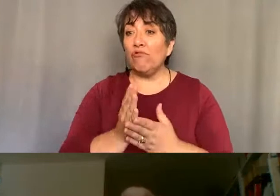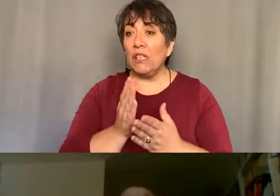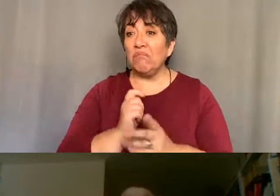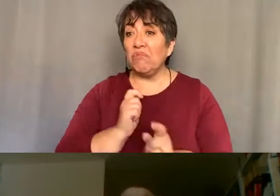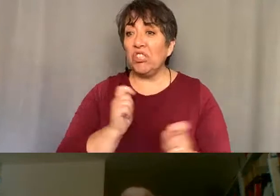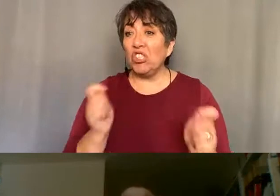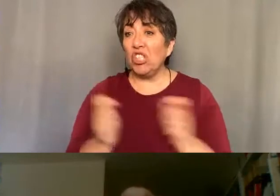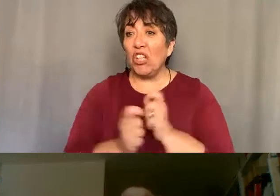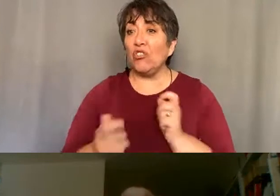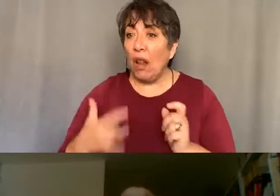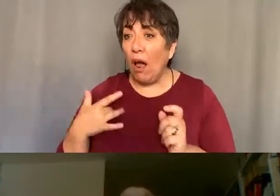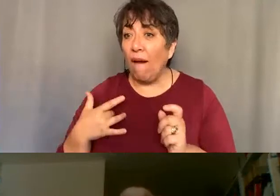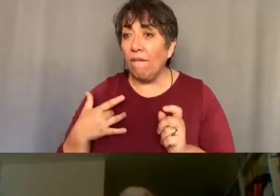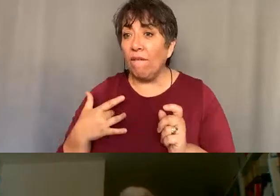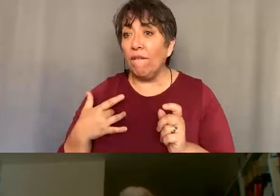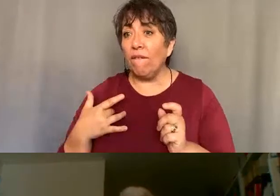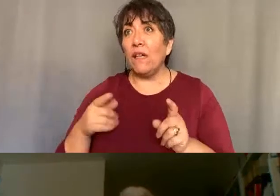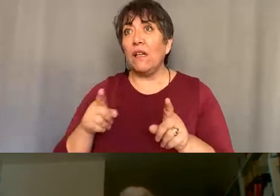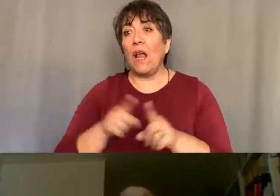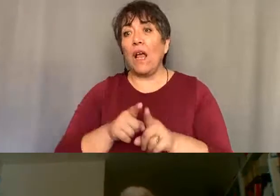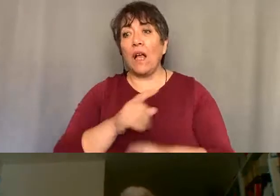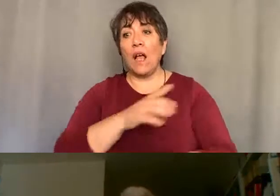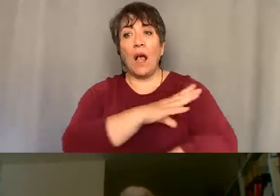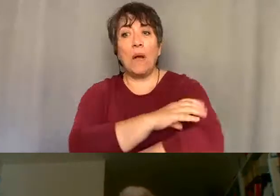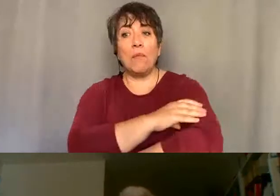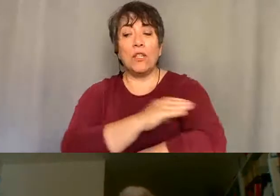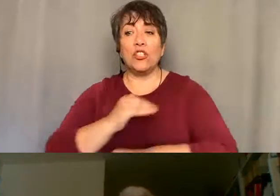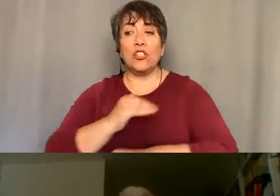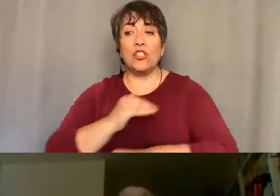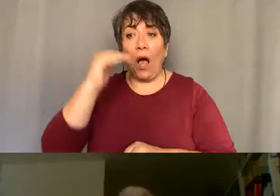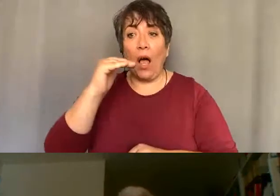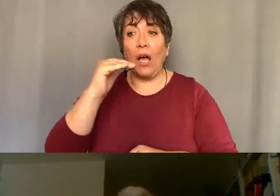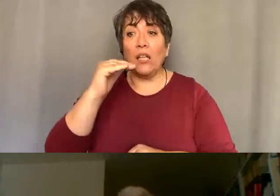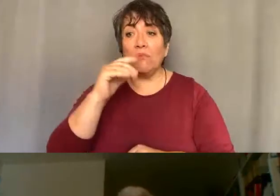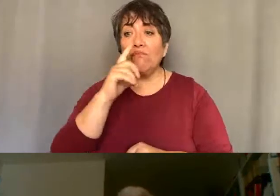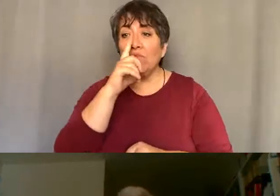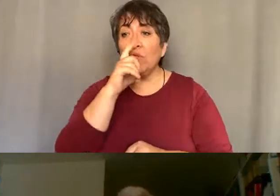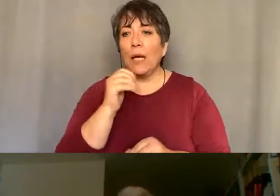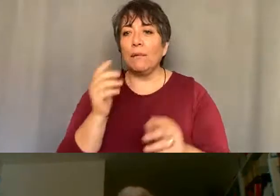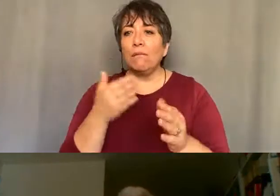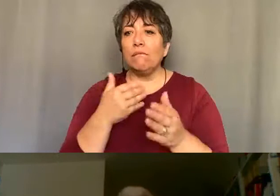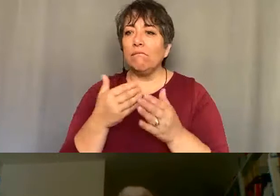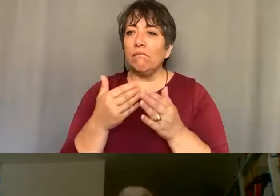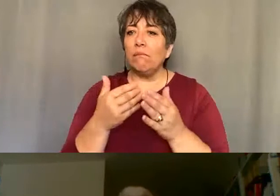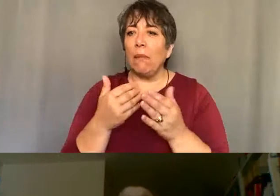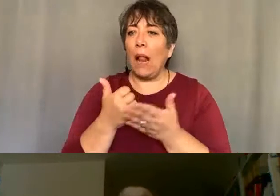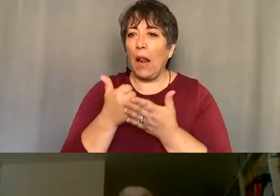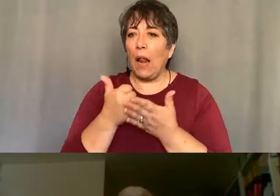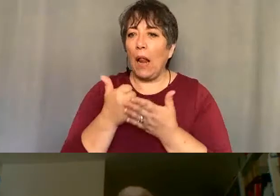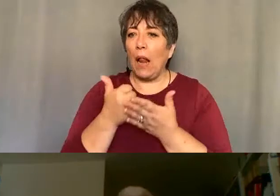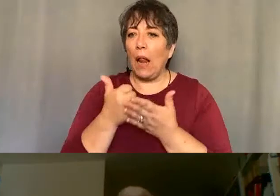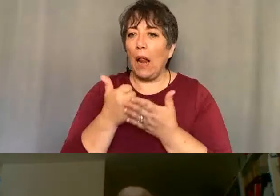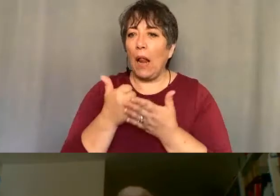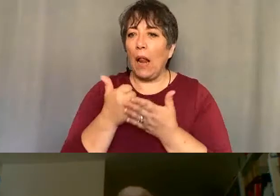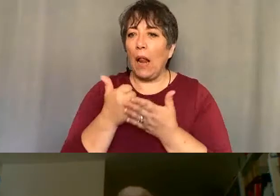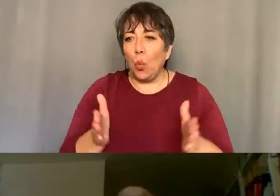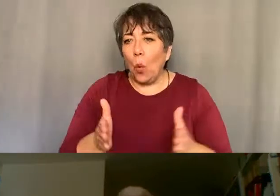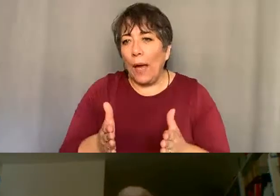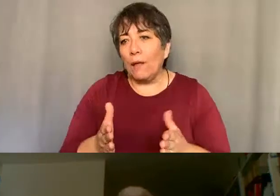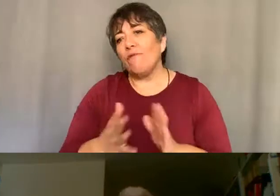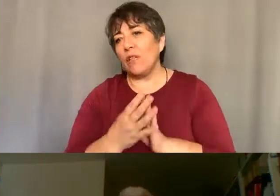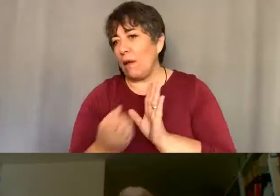reducing blood pressure by losing weight and exercising more and all of those sort of things. So it's really powerful to have a really good dialogue and look at that information as